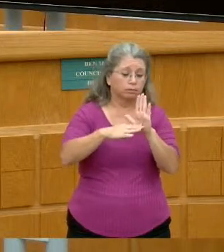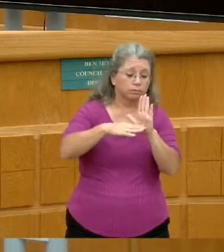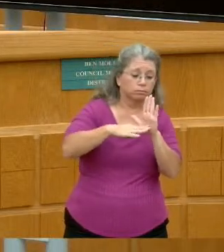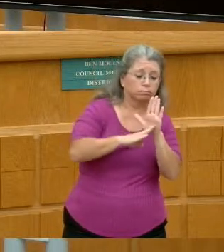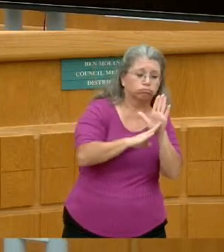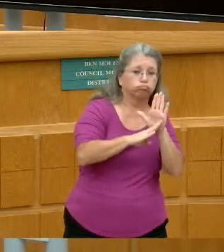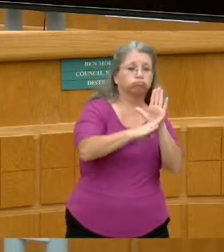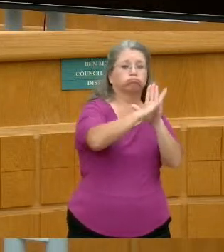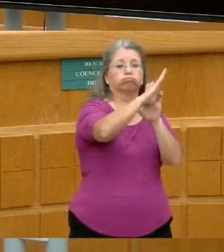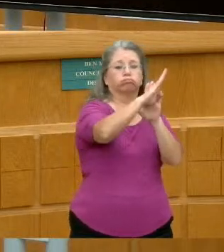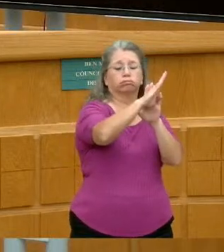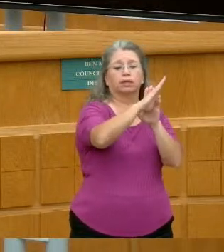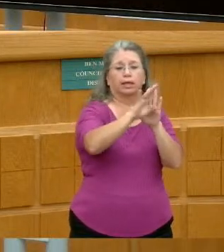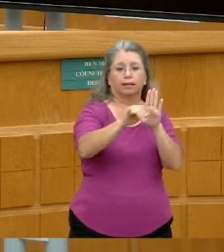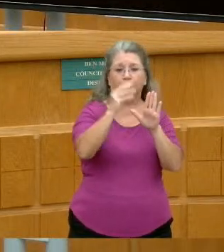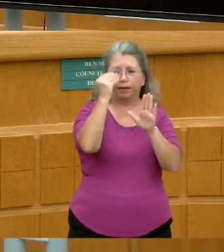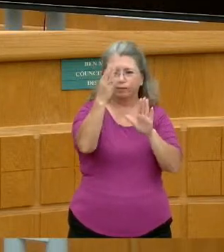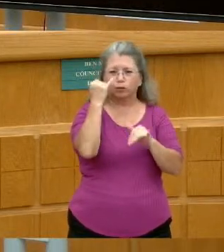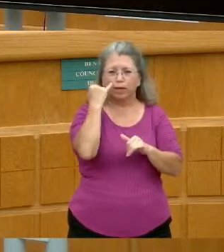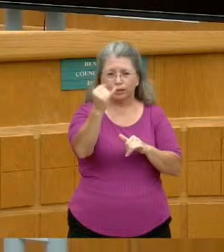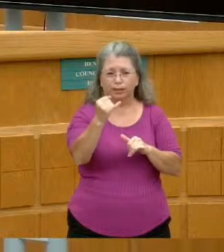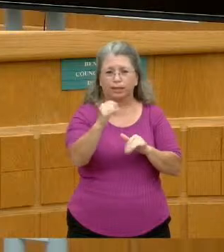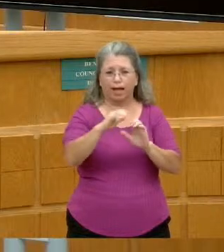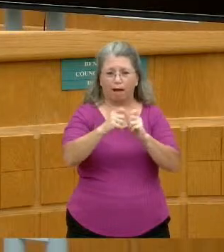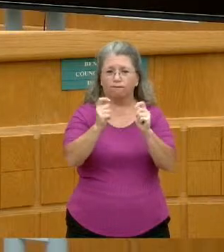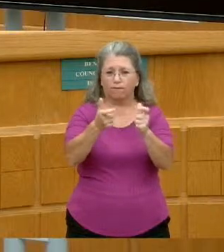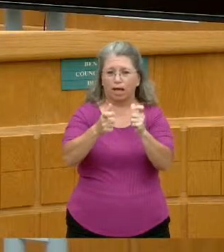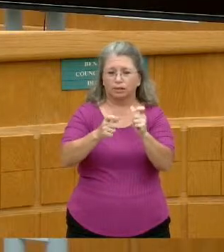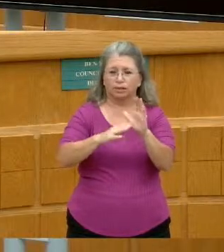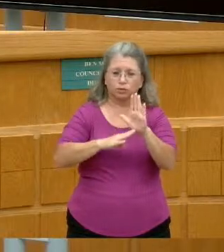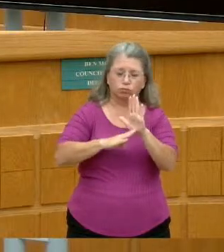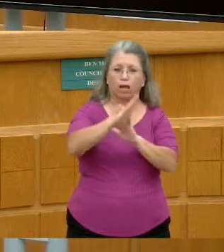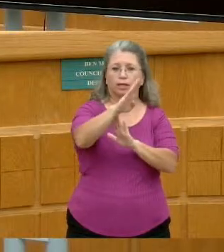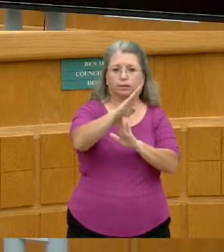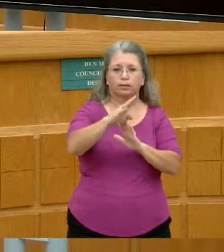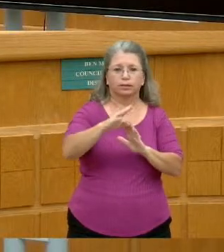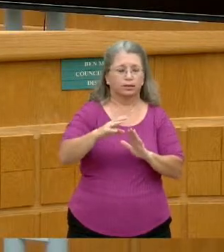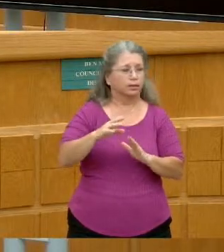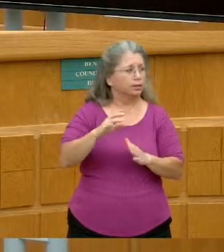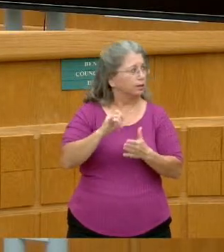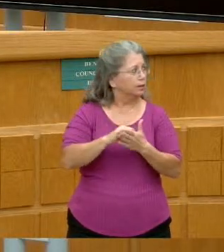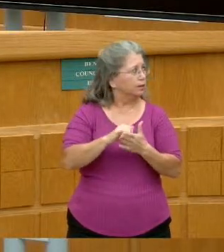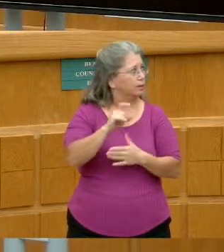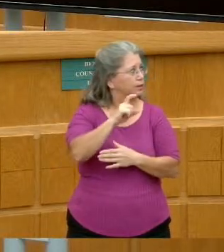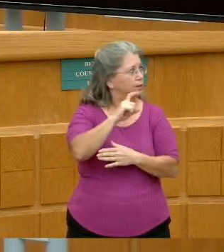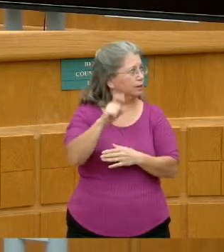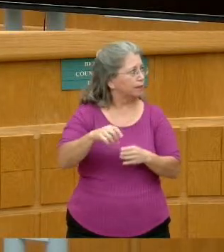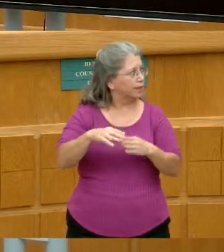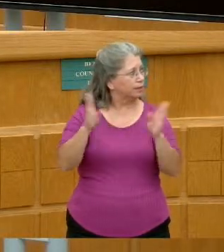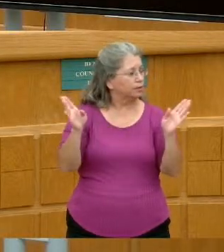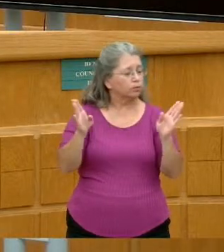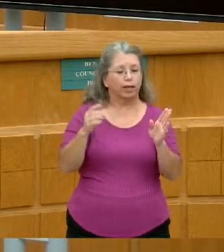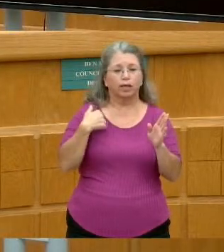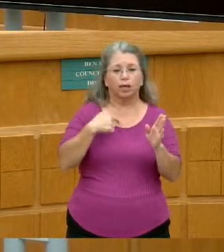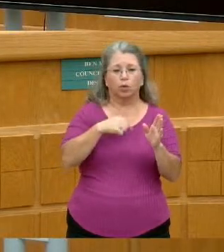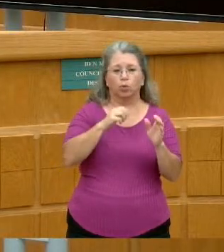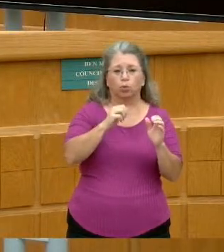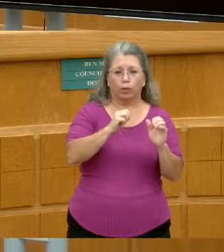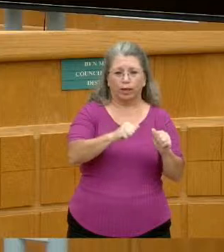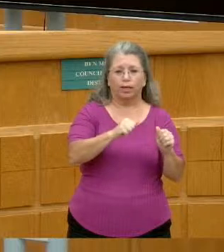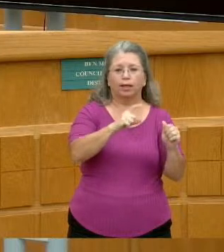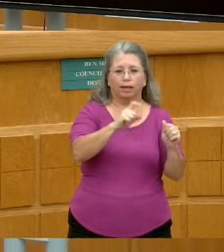idea of how fast the cases are accumulating. So here we are in our Texas-wide outbreak. We can trace this